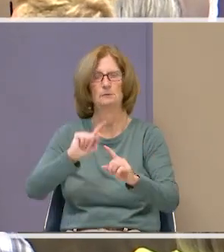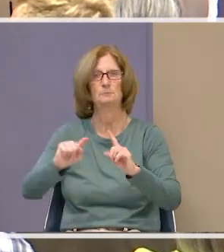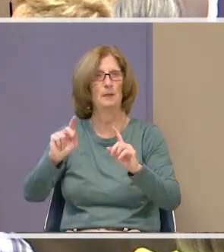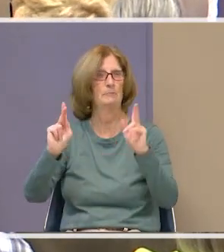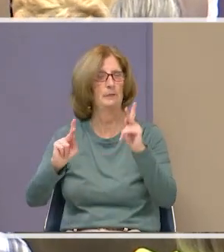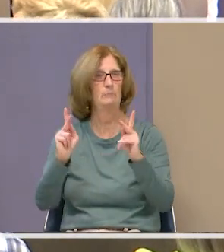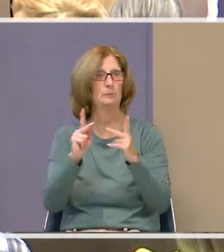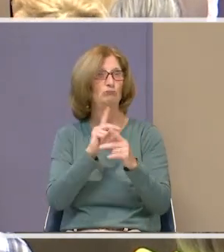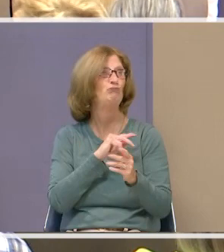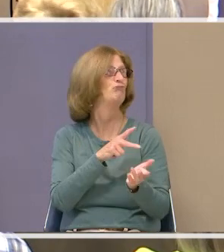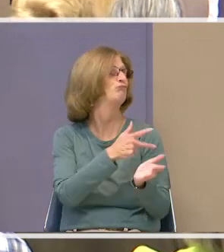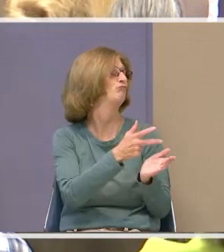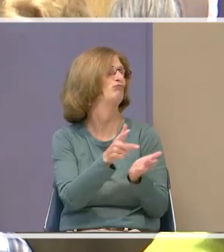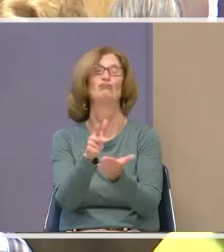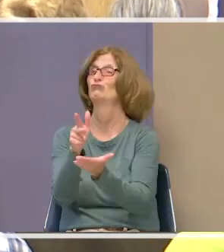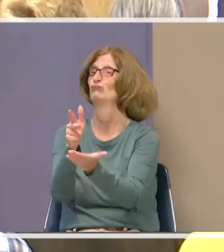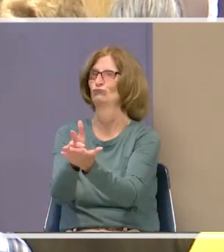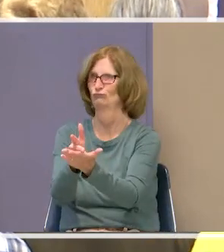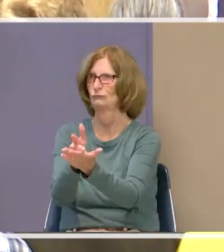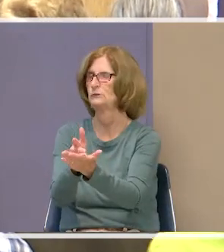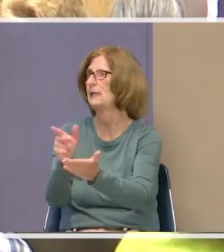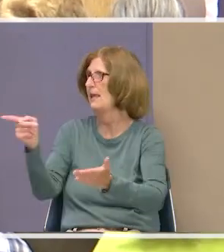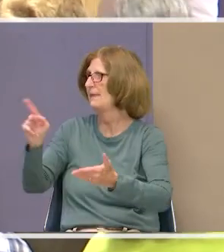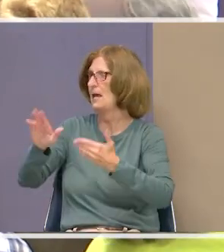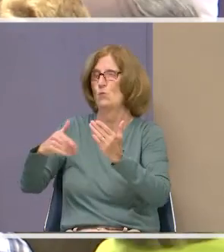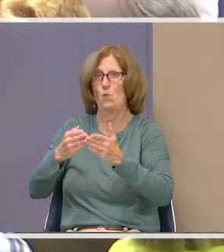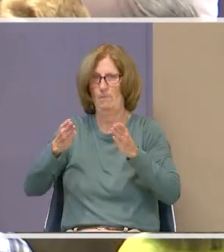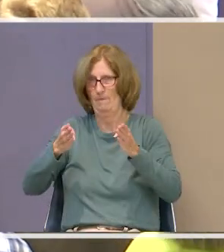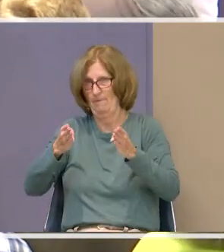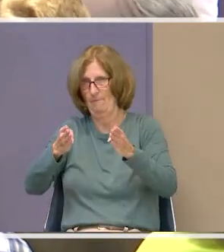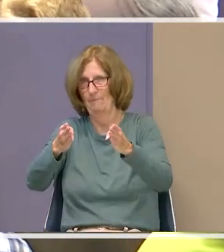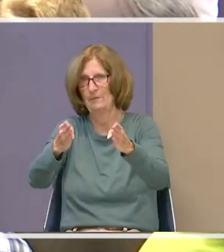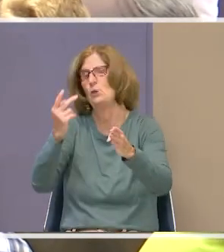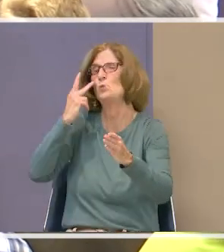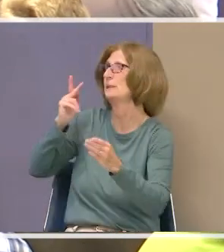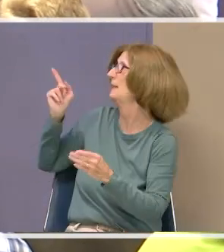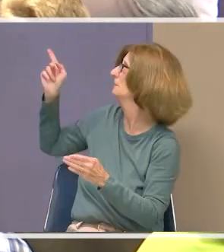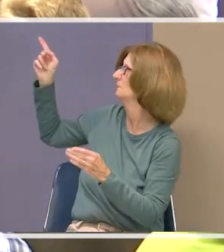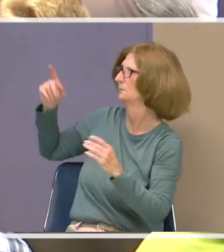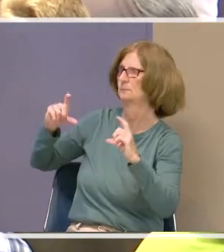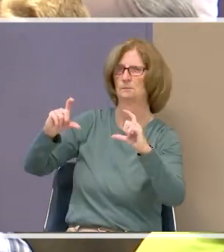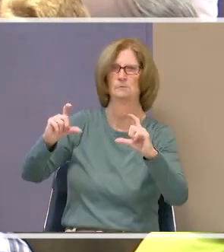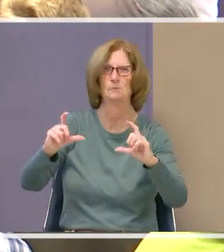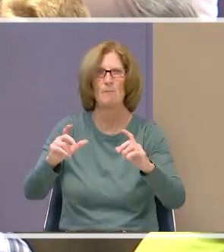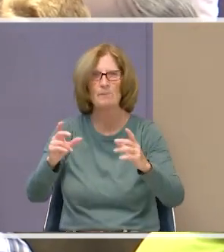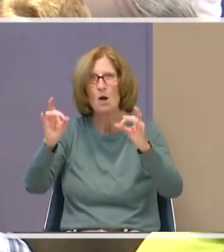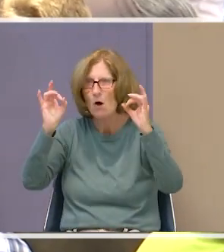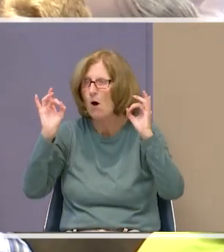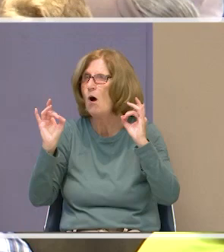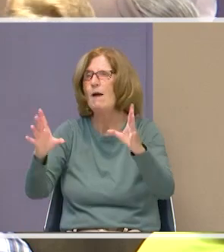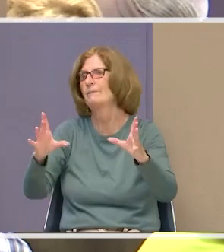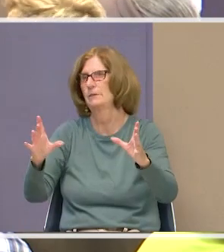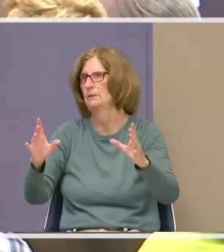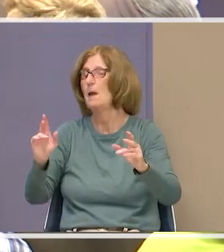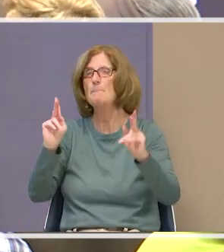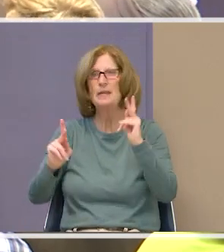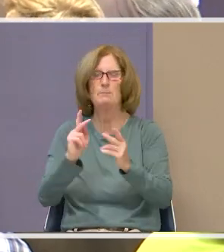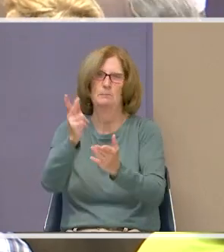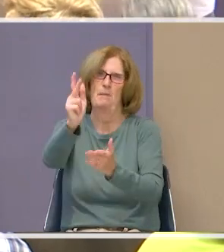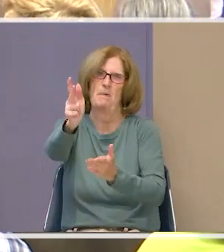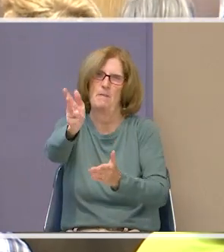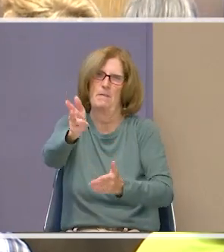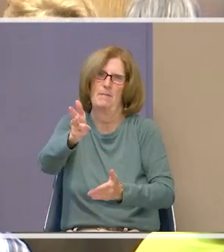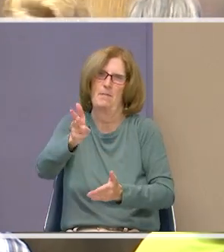are ignoring it. That whole corridor on that little chunk of Forbes is a disaster of illegal parking all the